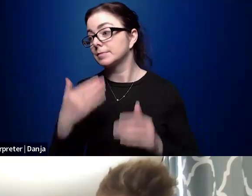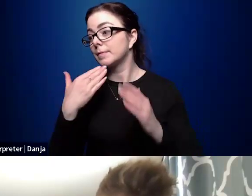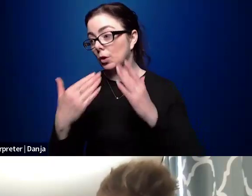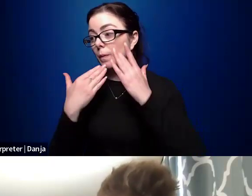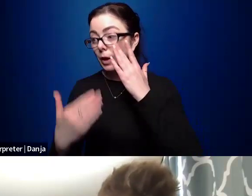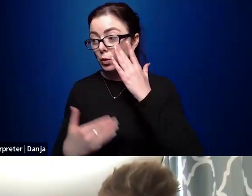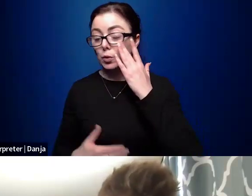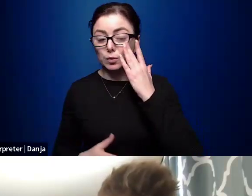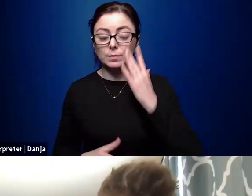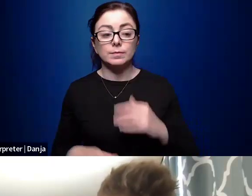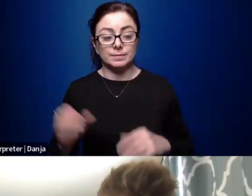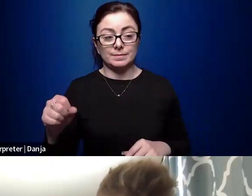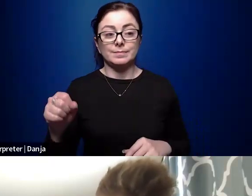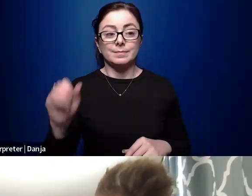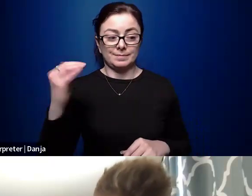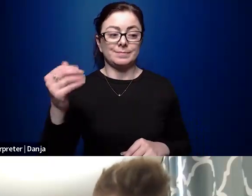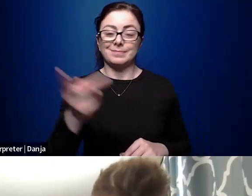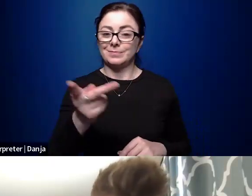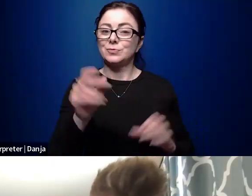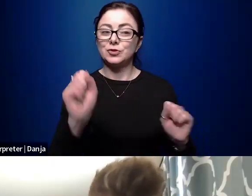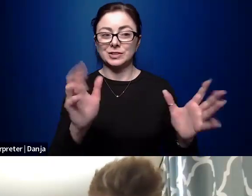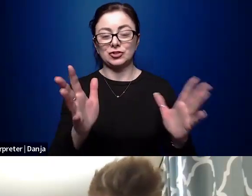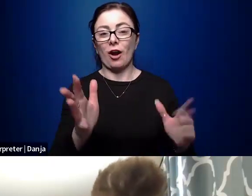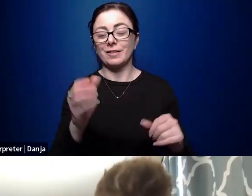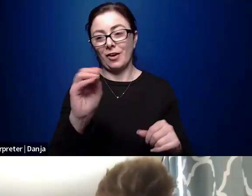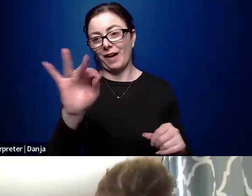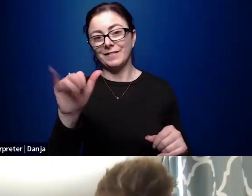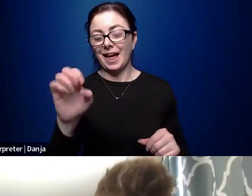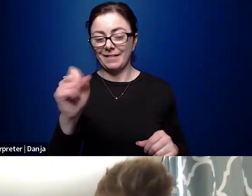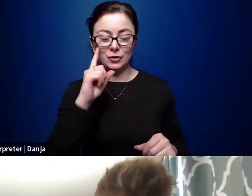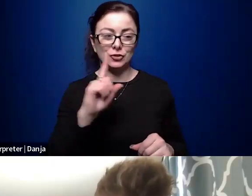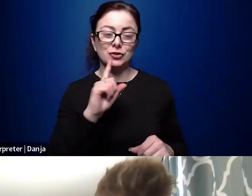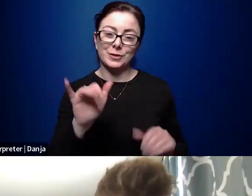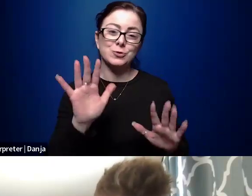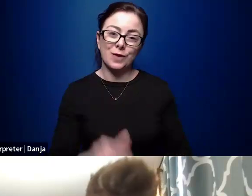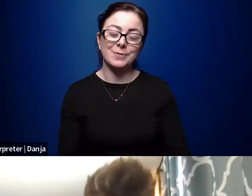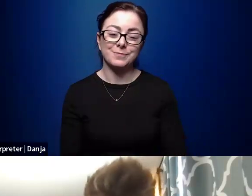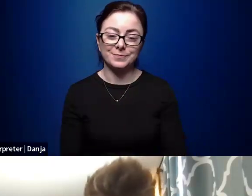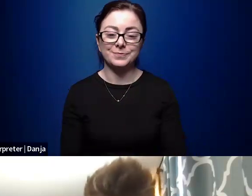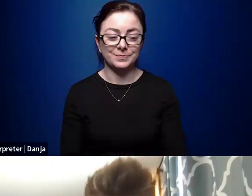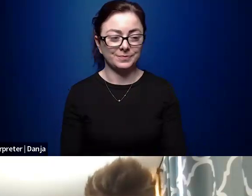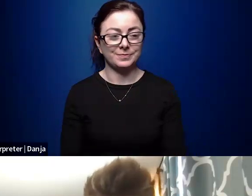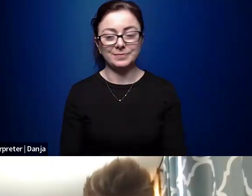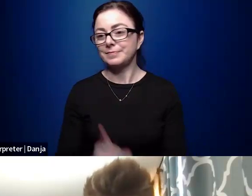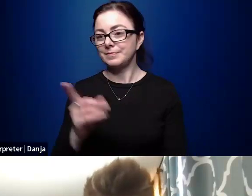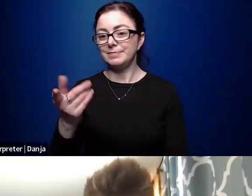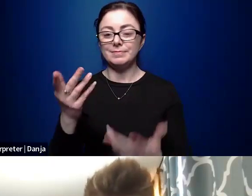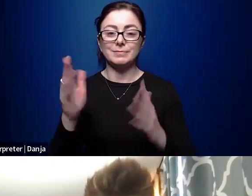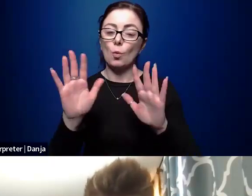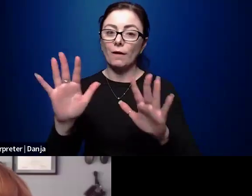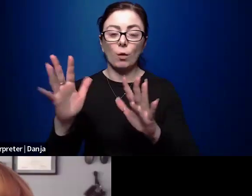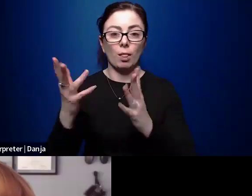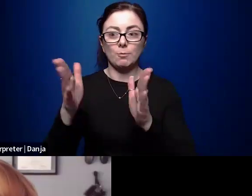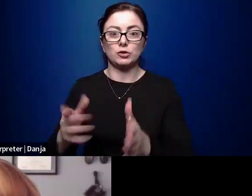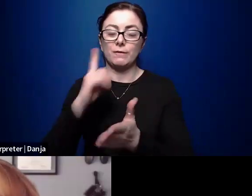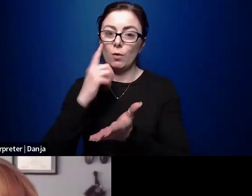it sounds like you two should maybe connect offline. That's great. Shelley, you're such a resource. Did I